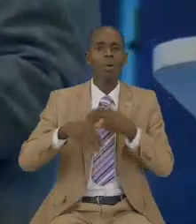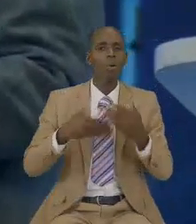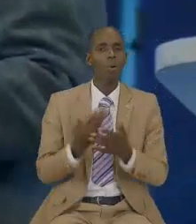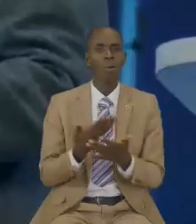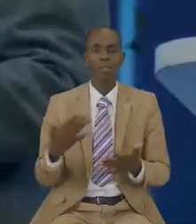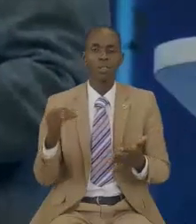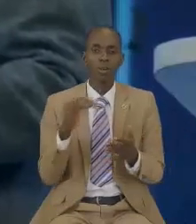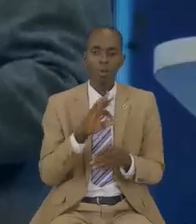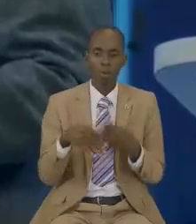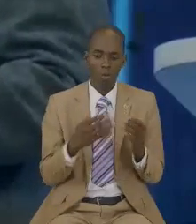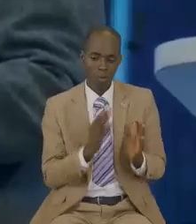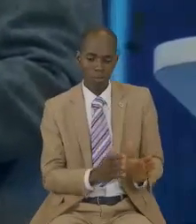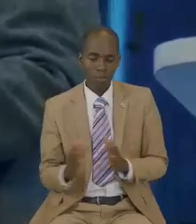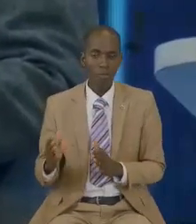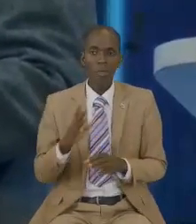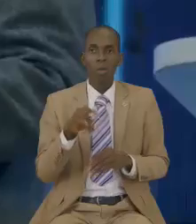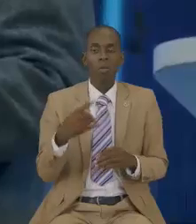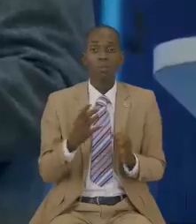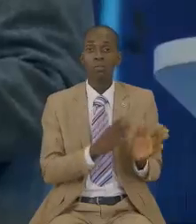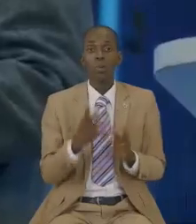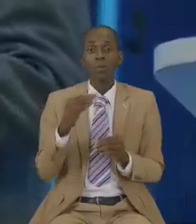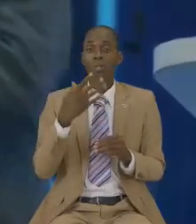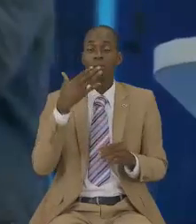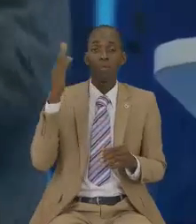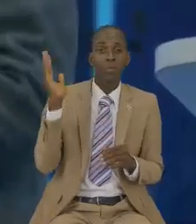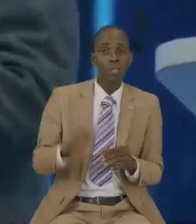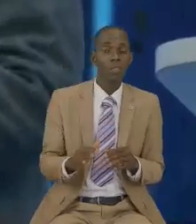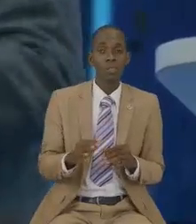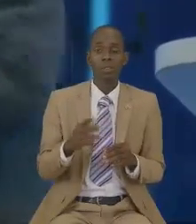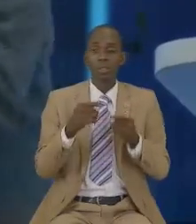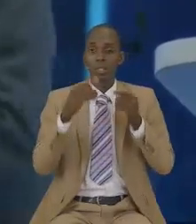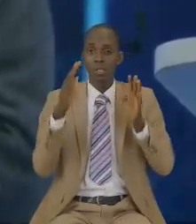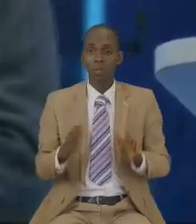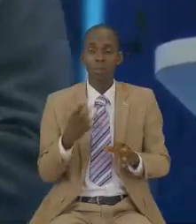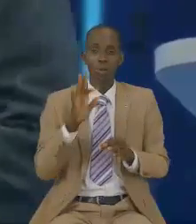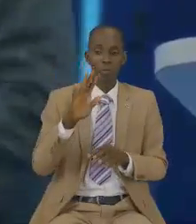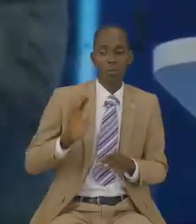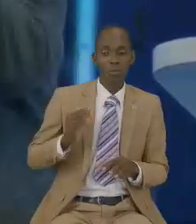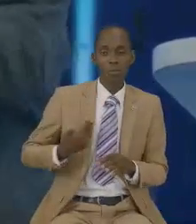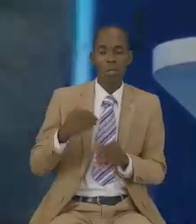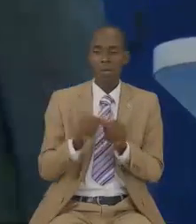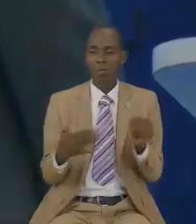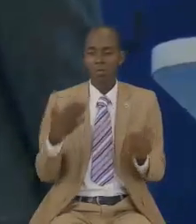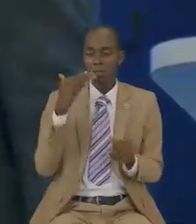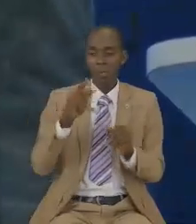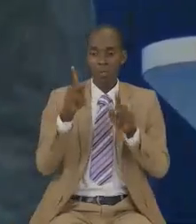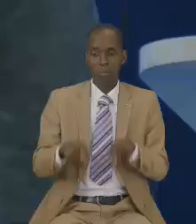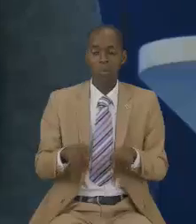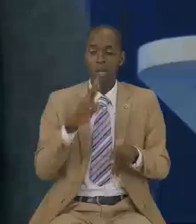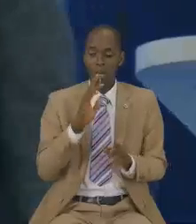the plan and the plot of the enemy for your soul, everything they are planning,